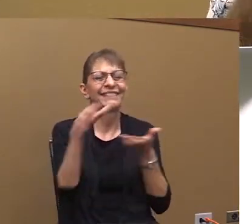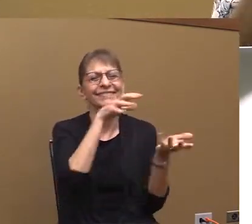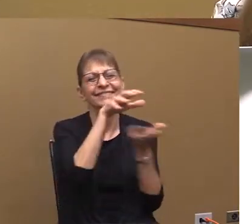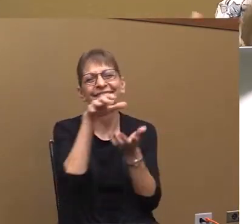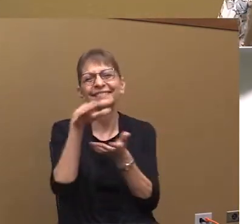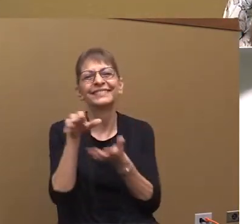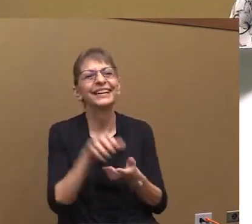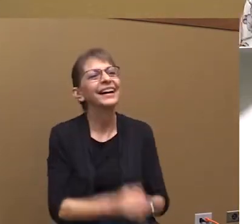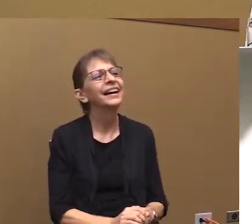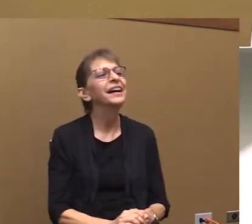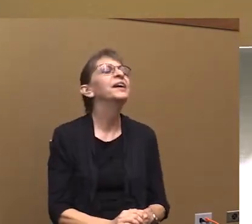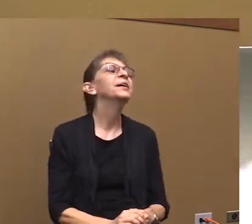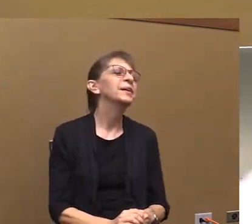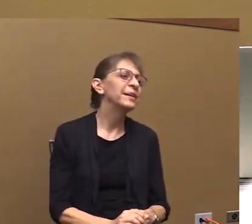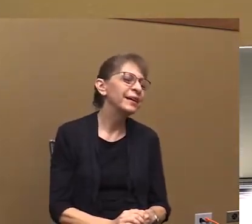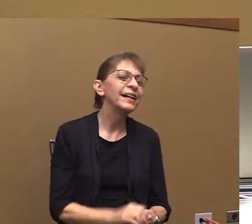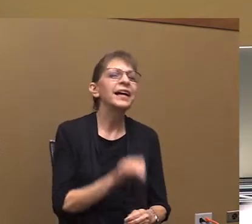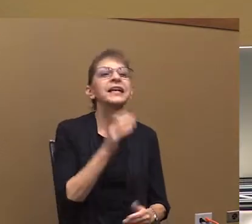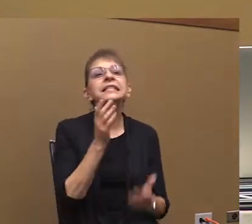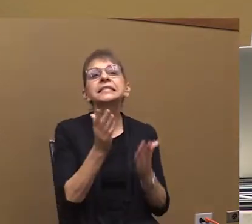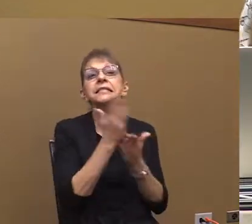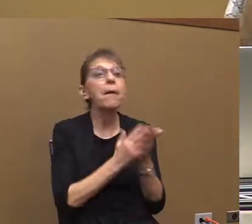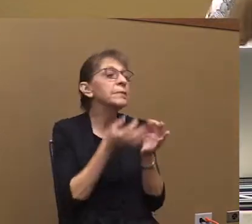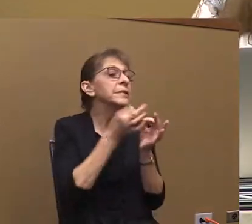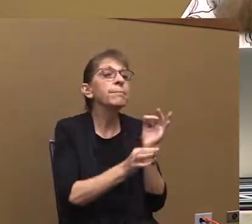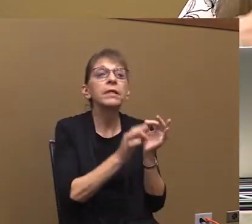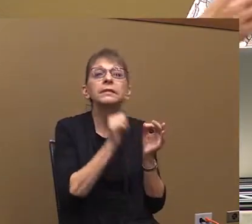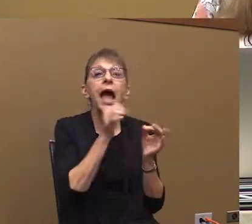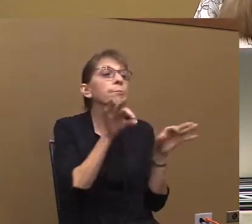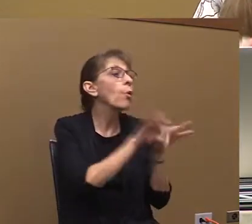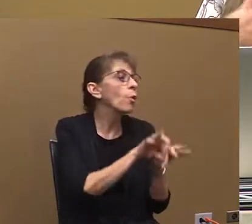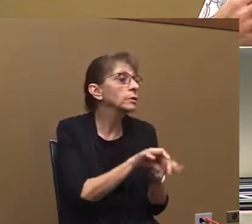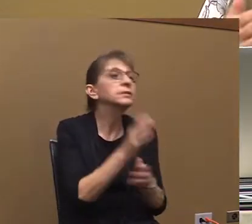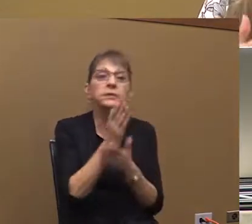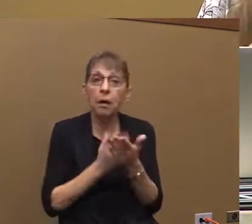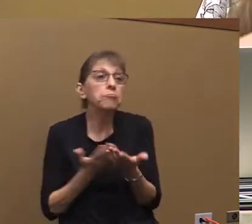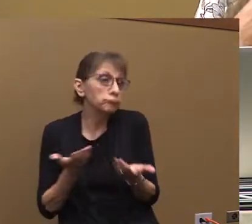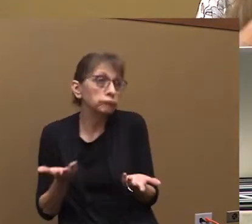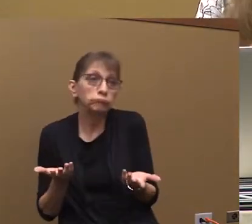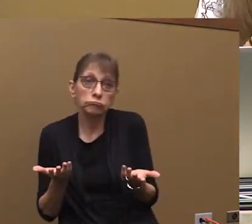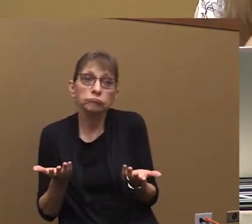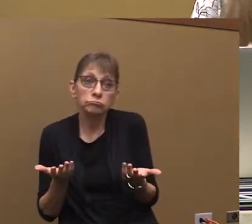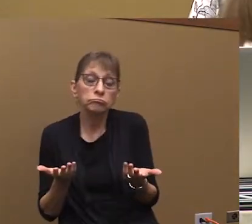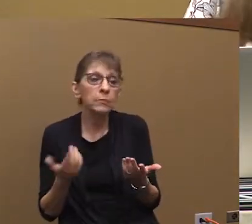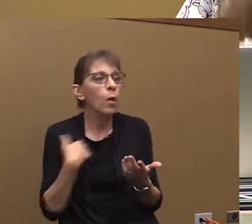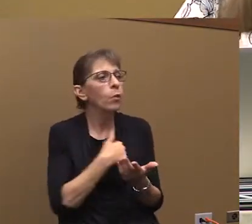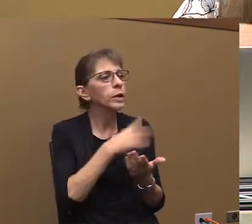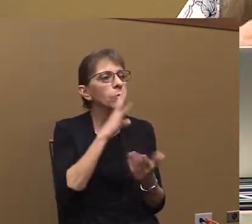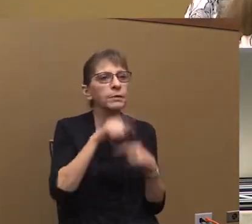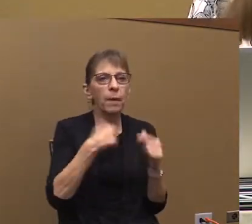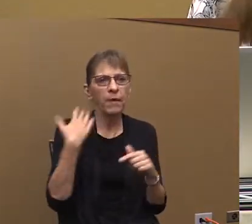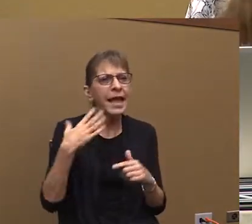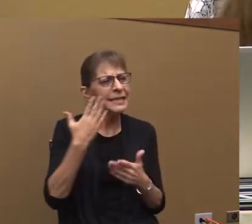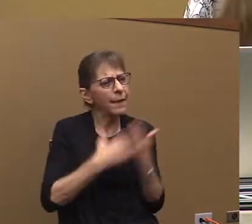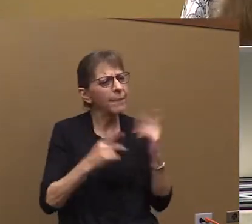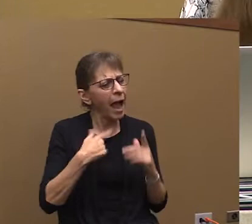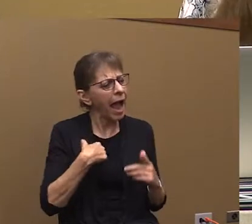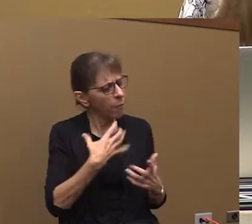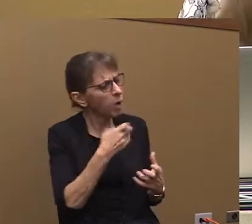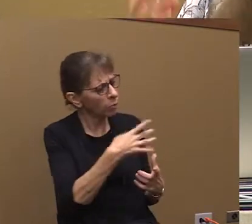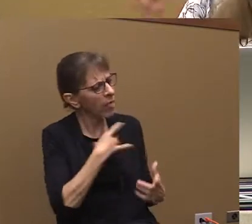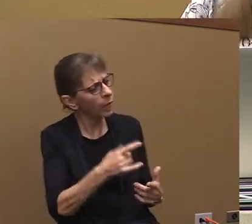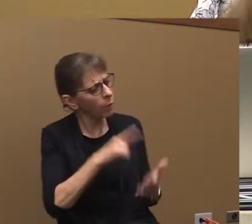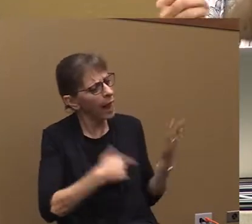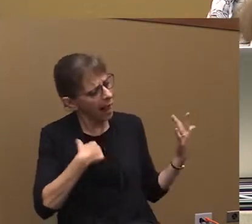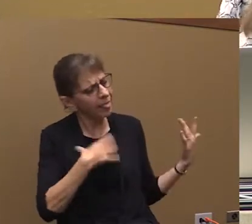Okay, most of you do. So that might be some simple way where it doesn't really